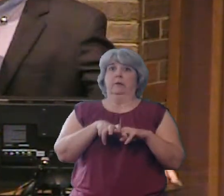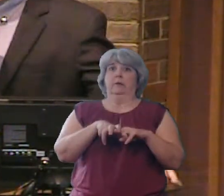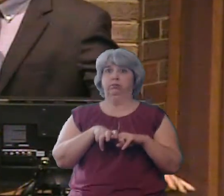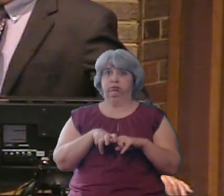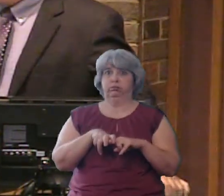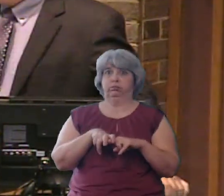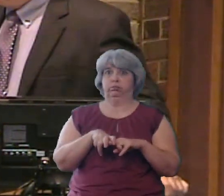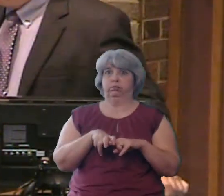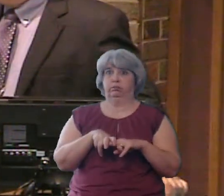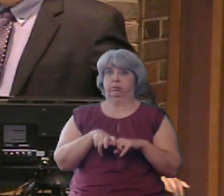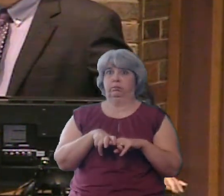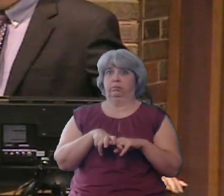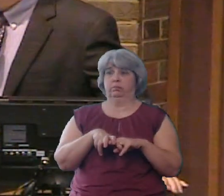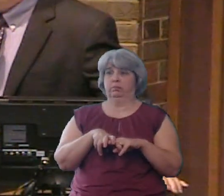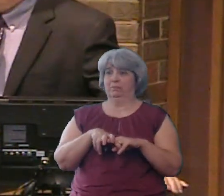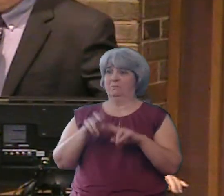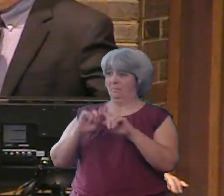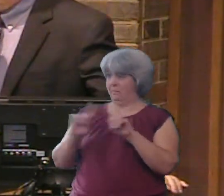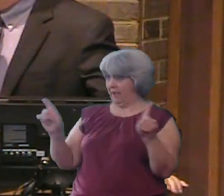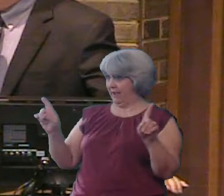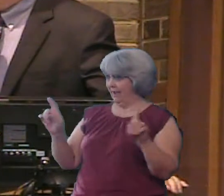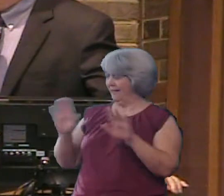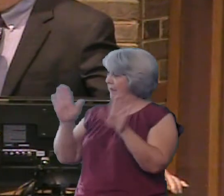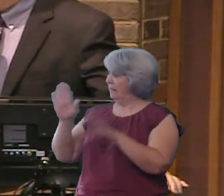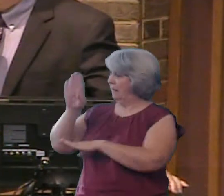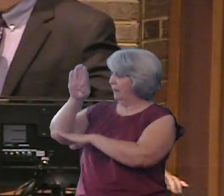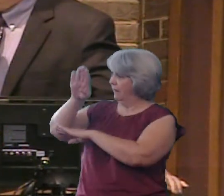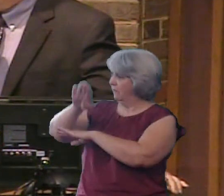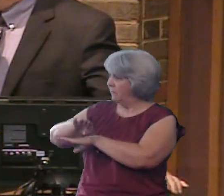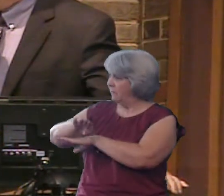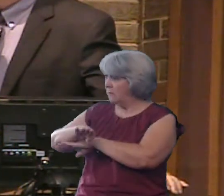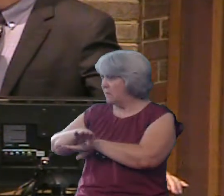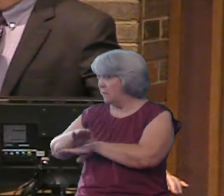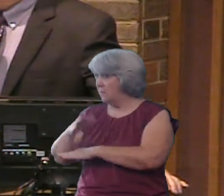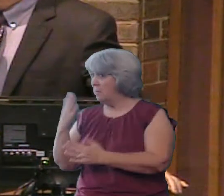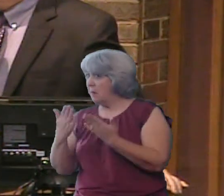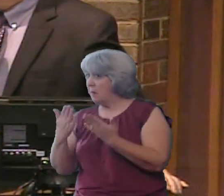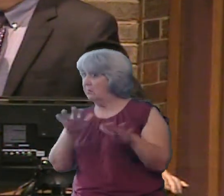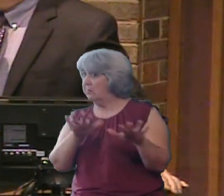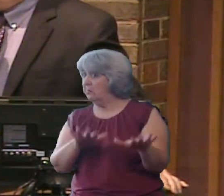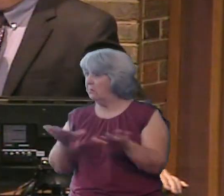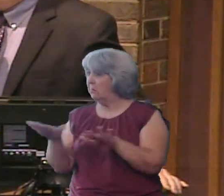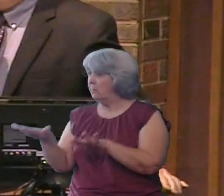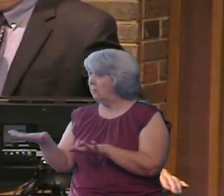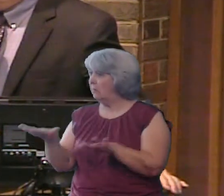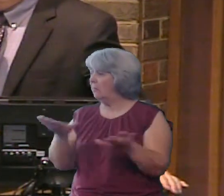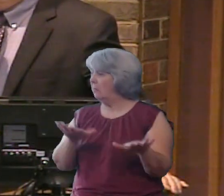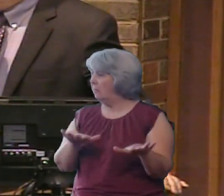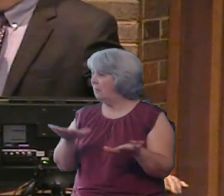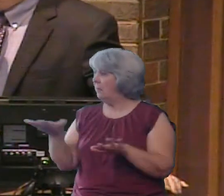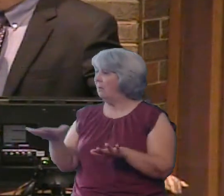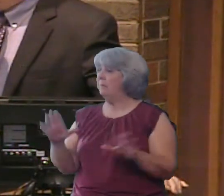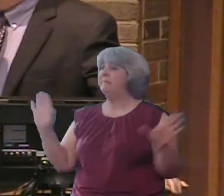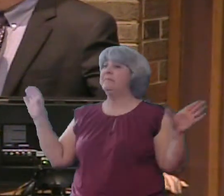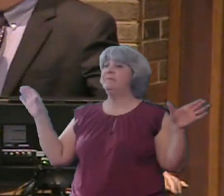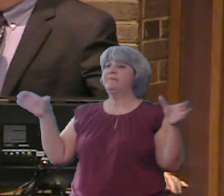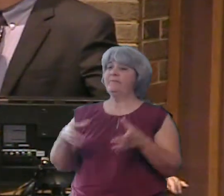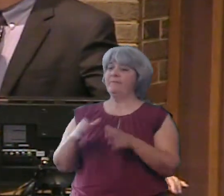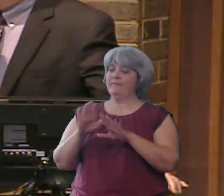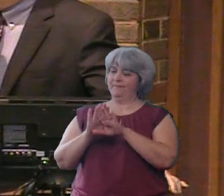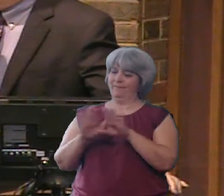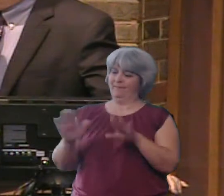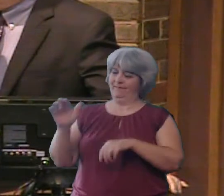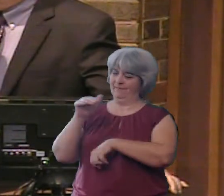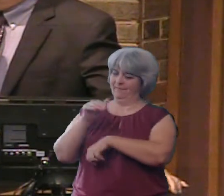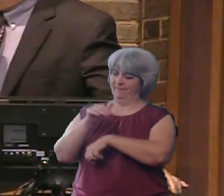But after an afternoon of perhaps easy things and a Sunday evening gathered together,